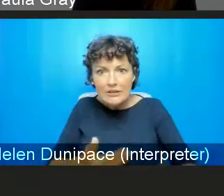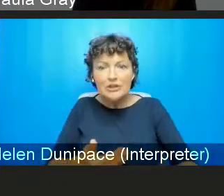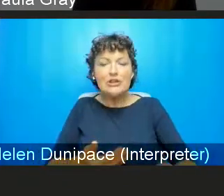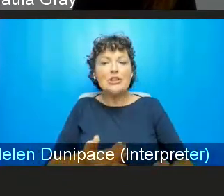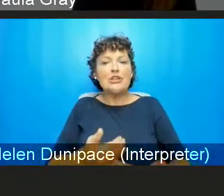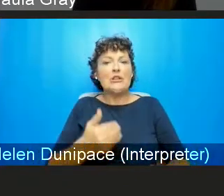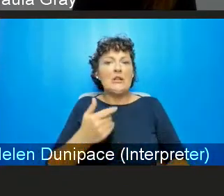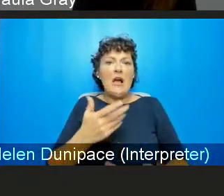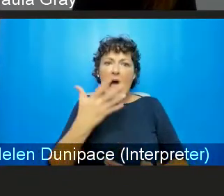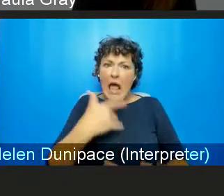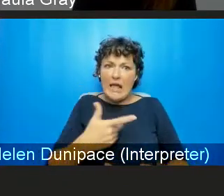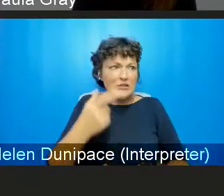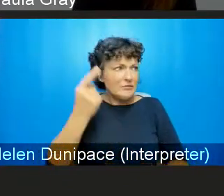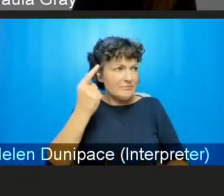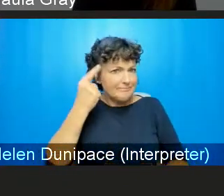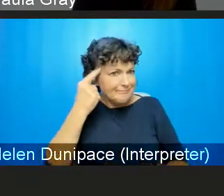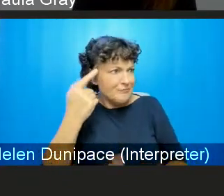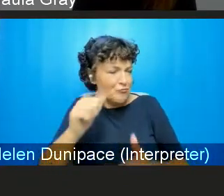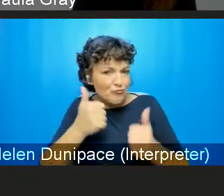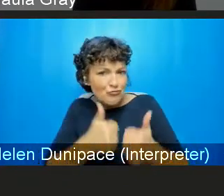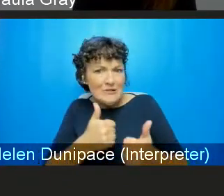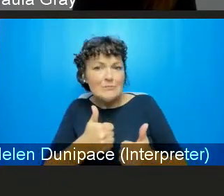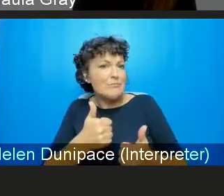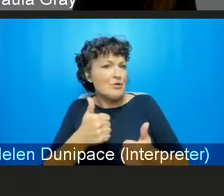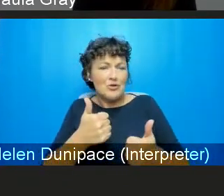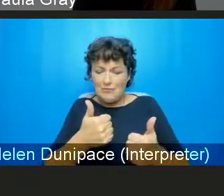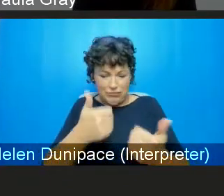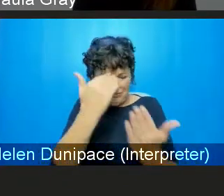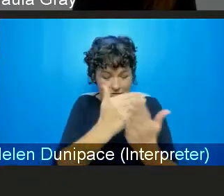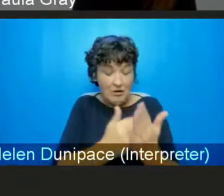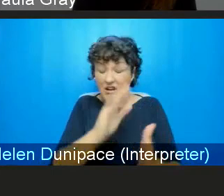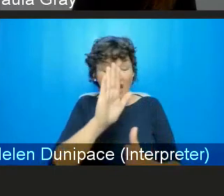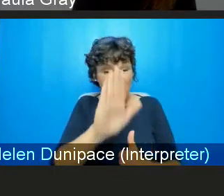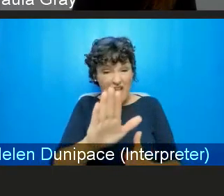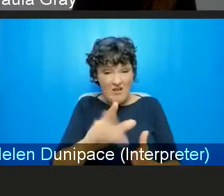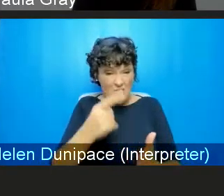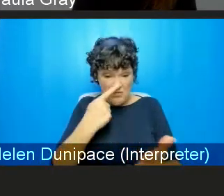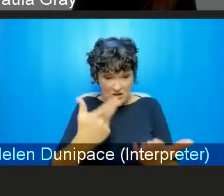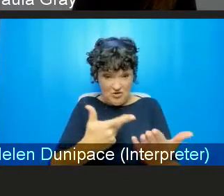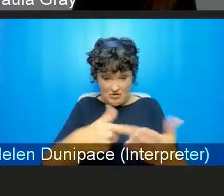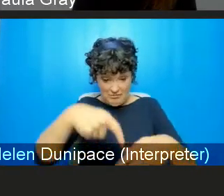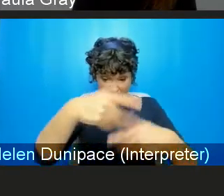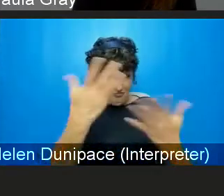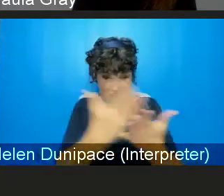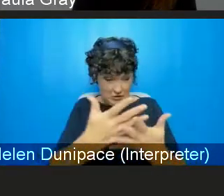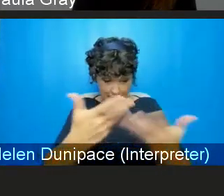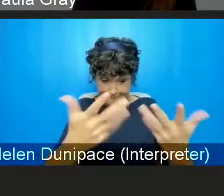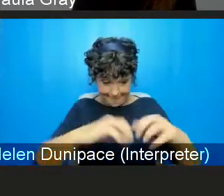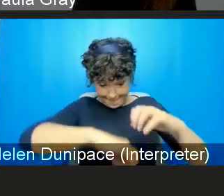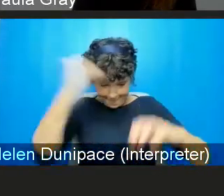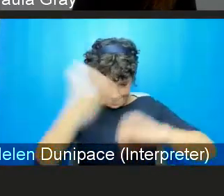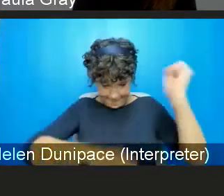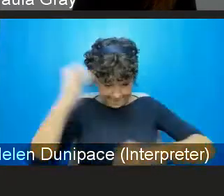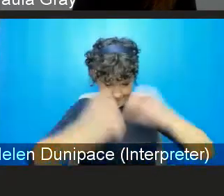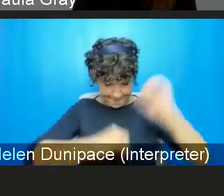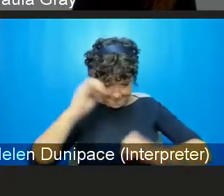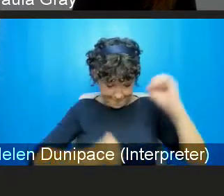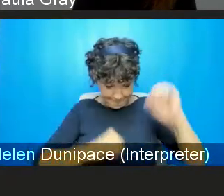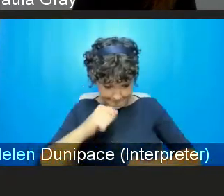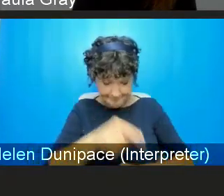exercises. Stripped it back straight to interview. And the successful young lady, been in the role 2 years